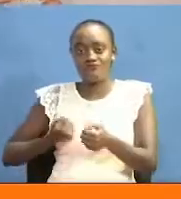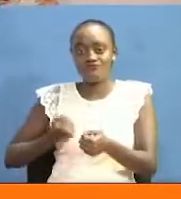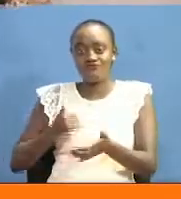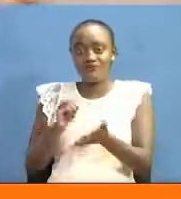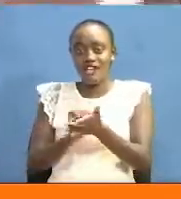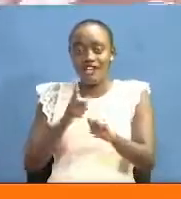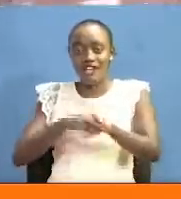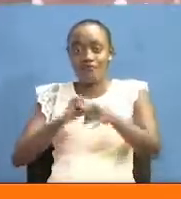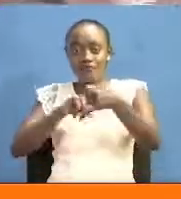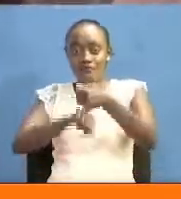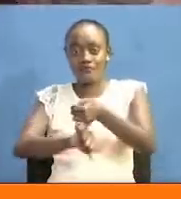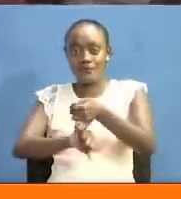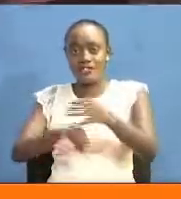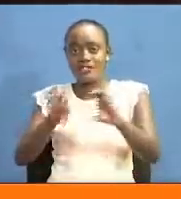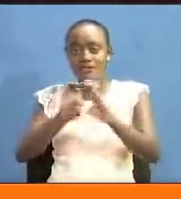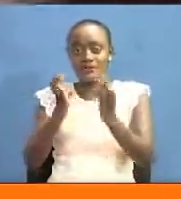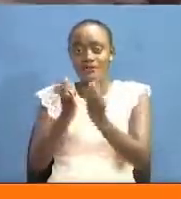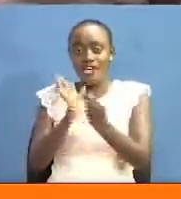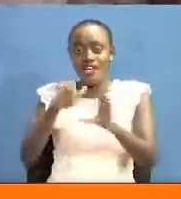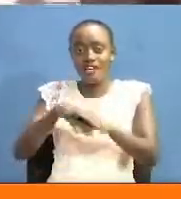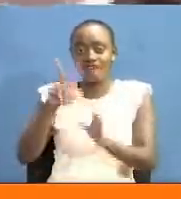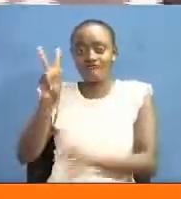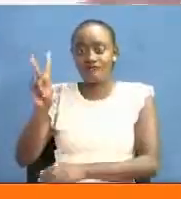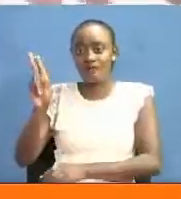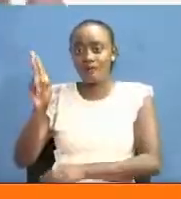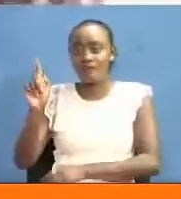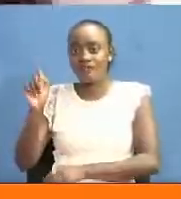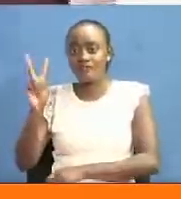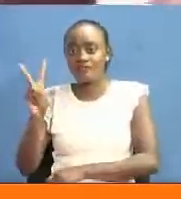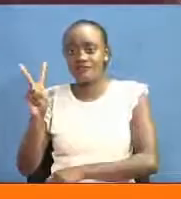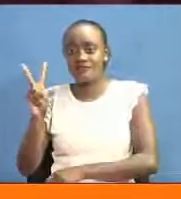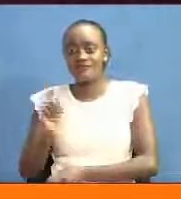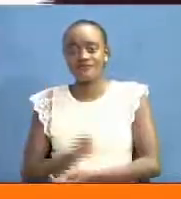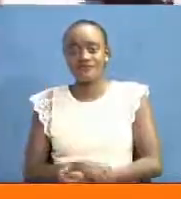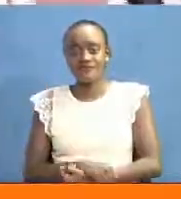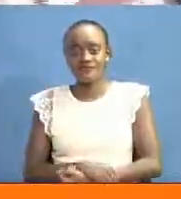they tied the knot at a colorful wedding ceremony held at KU Arboretum.